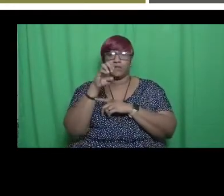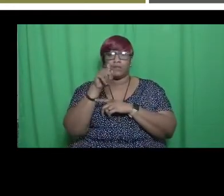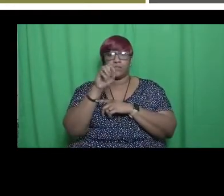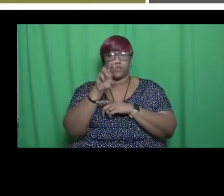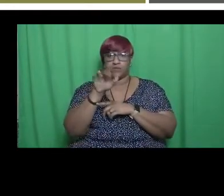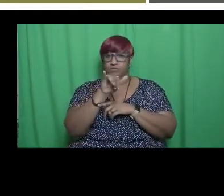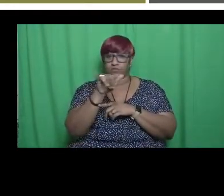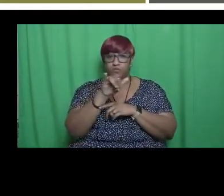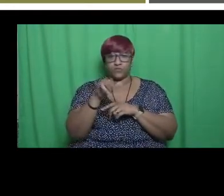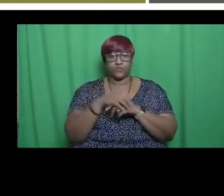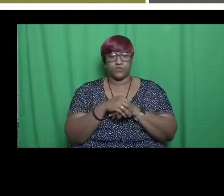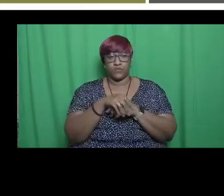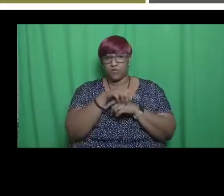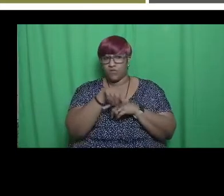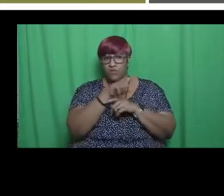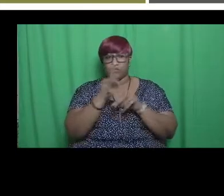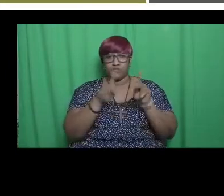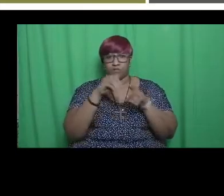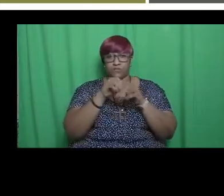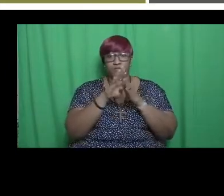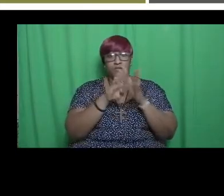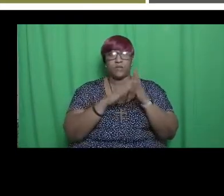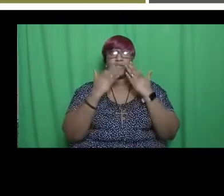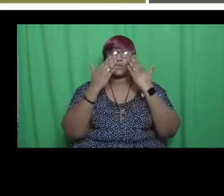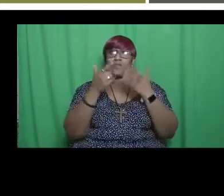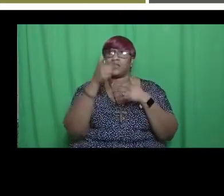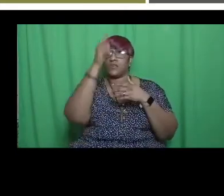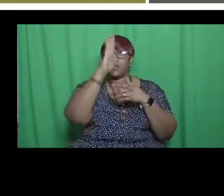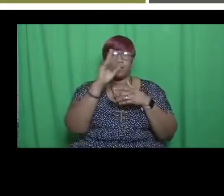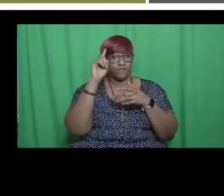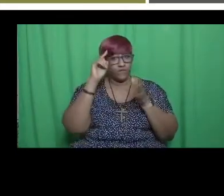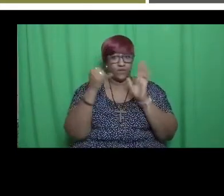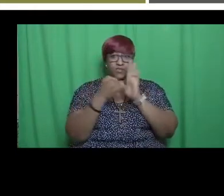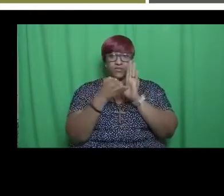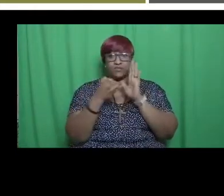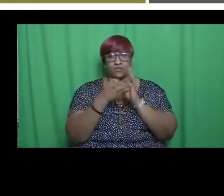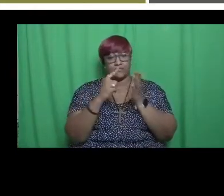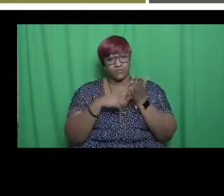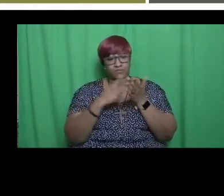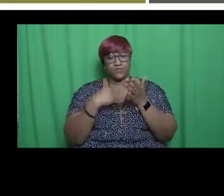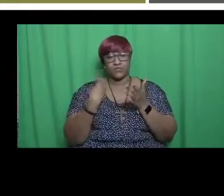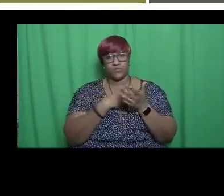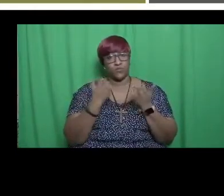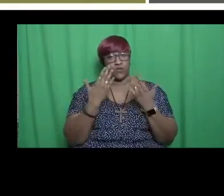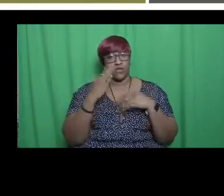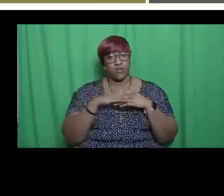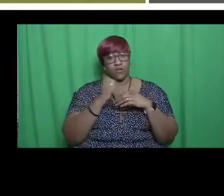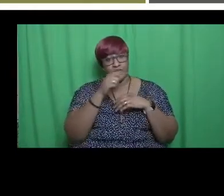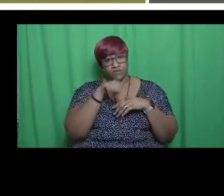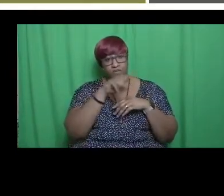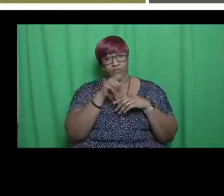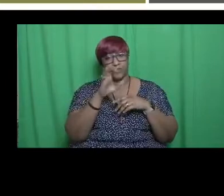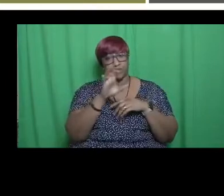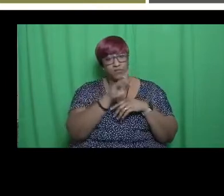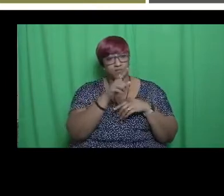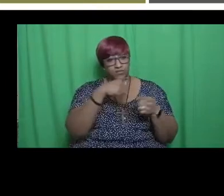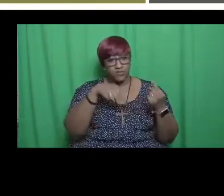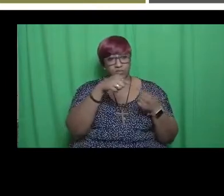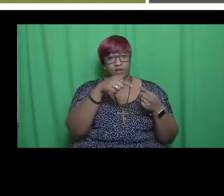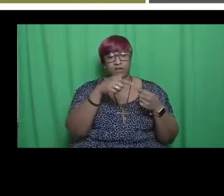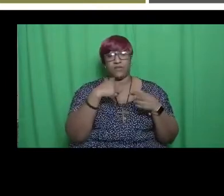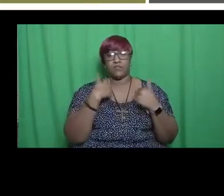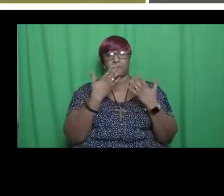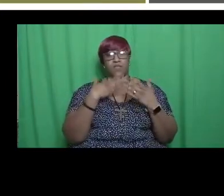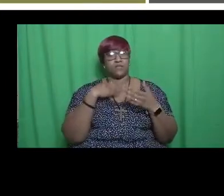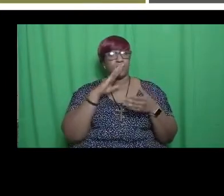this text, Cleophas made a U-turn. Thank God for U-turns. And you know, sometimes we're waiting for other folk to turn around. I'm waiting on my husband to turn